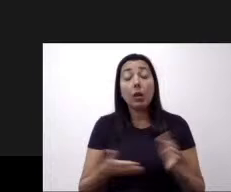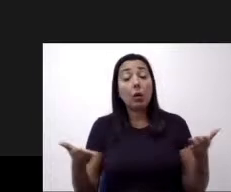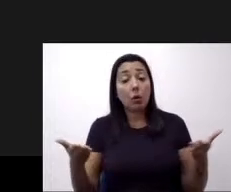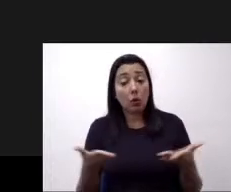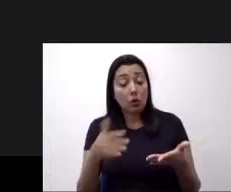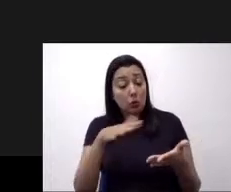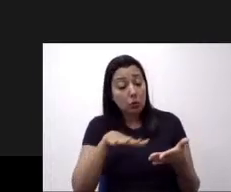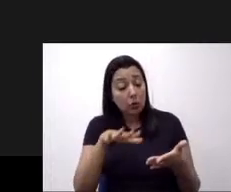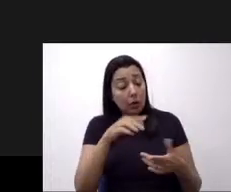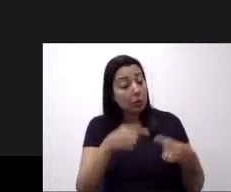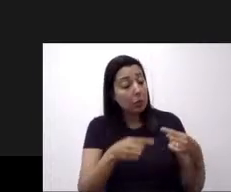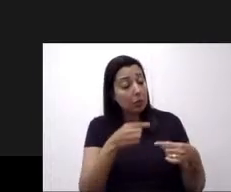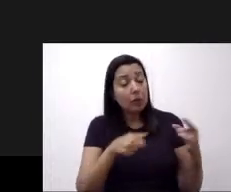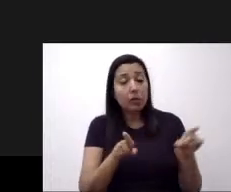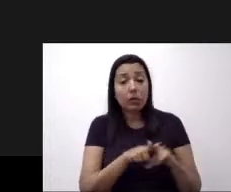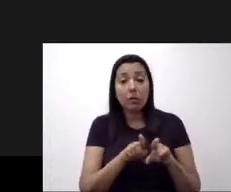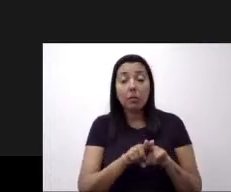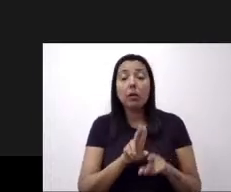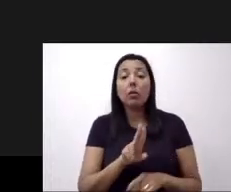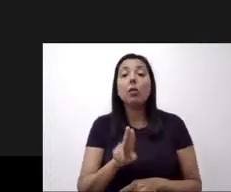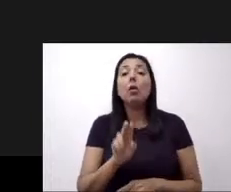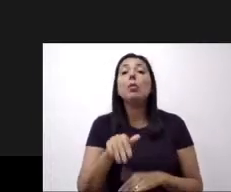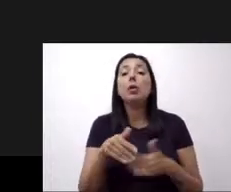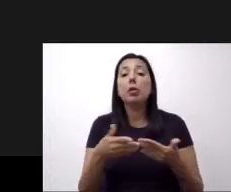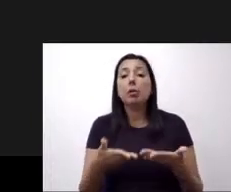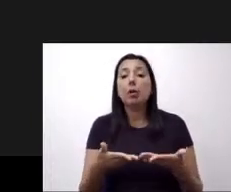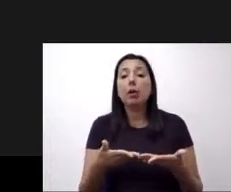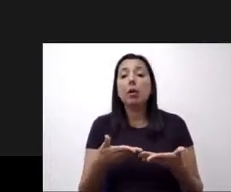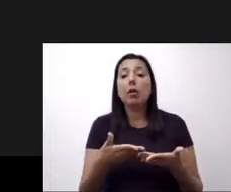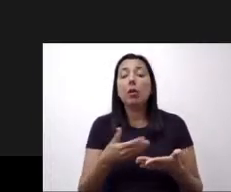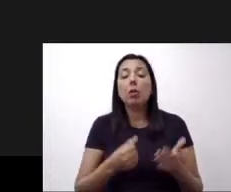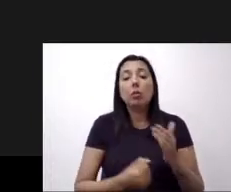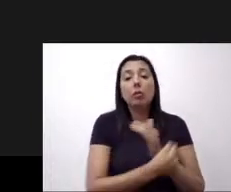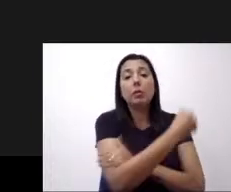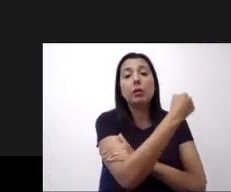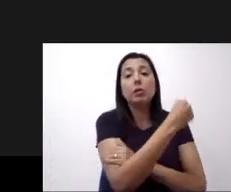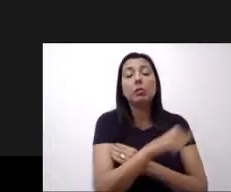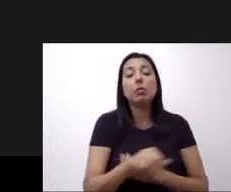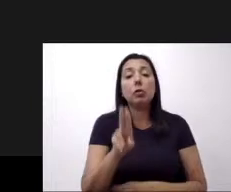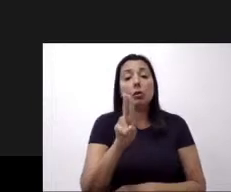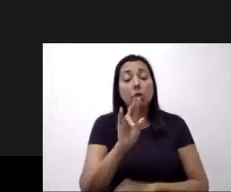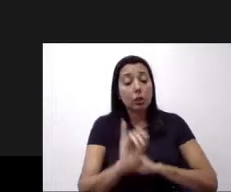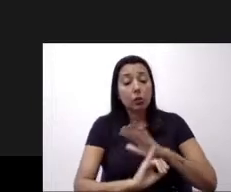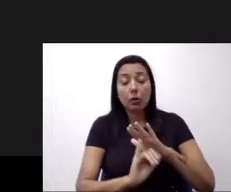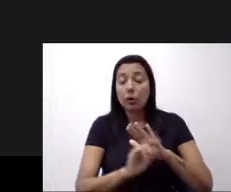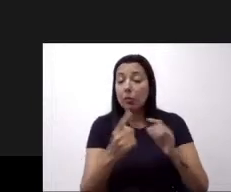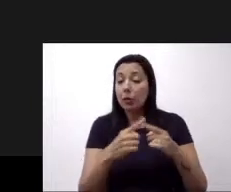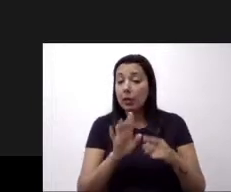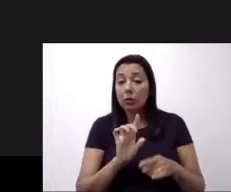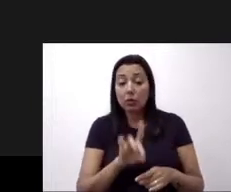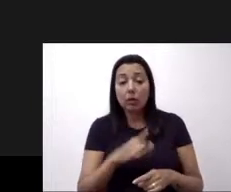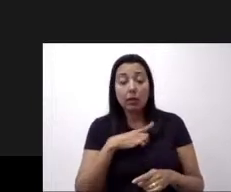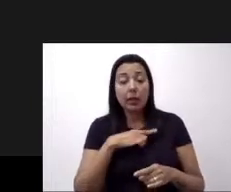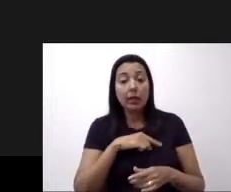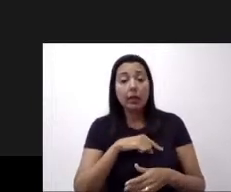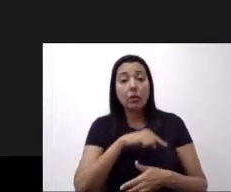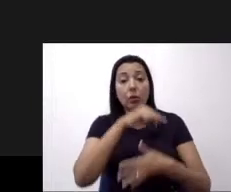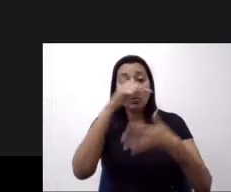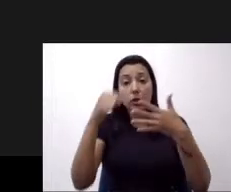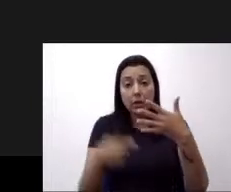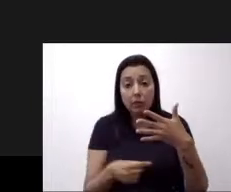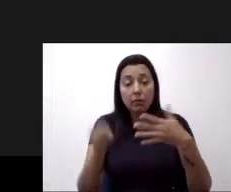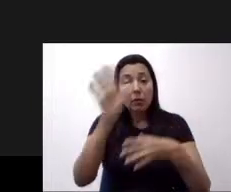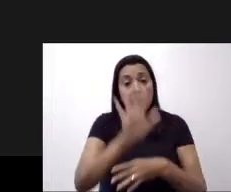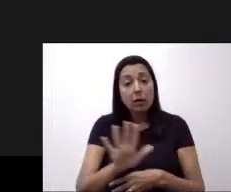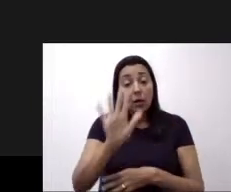called institutional feminism because it doesn't only exist at the national level, but also at the